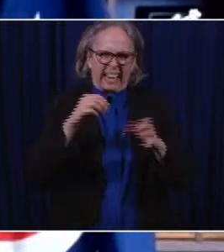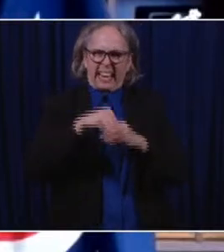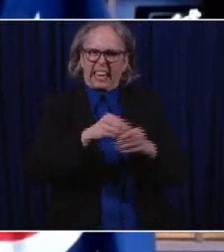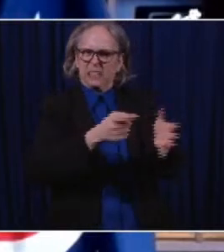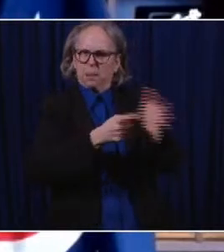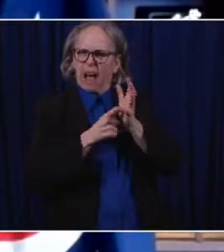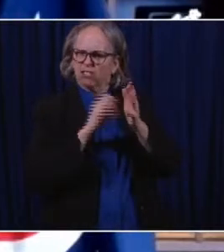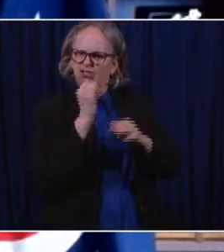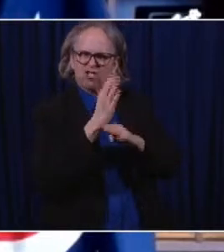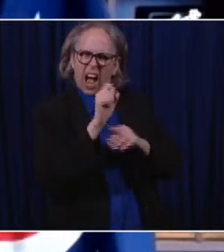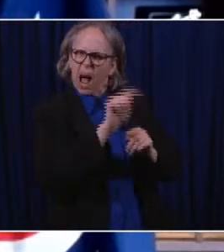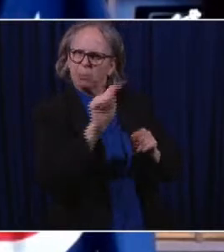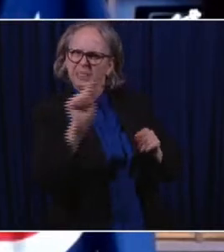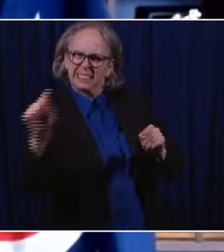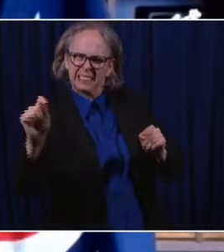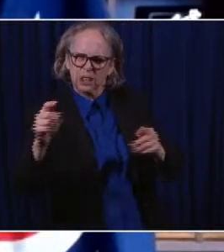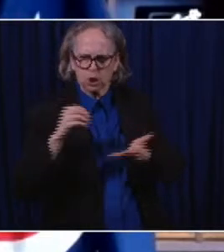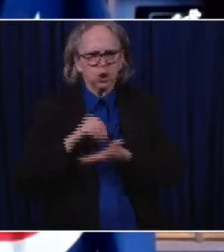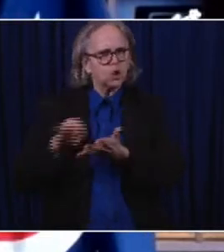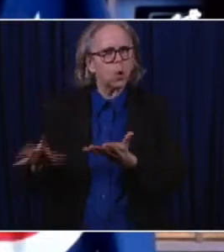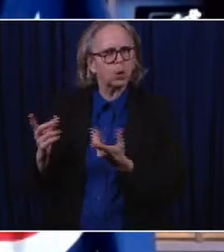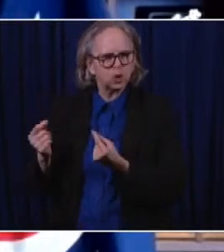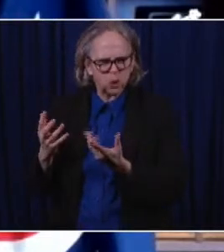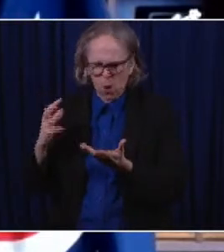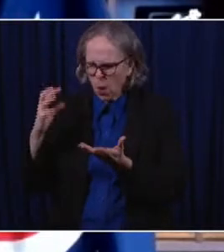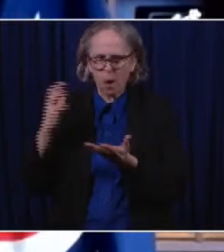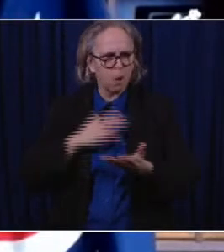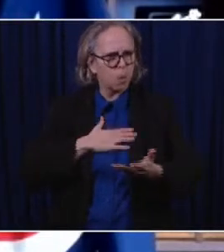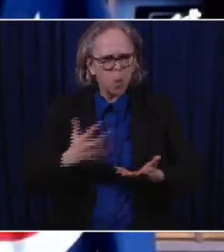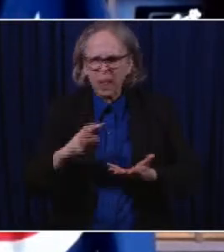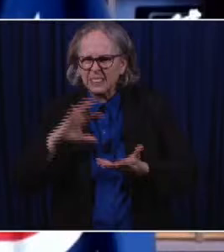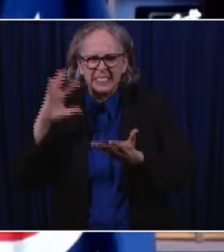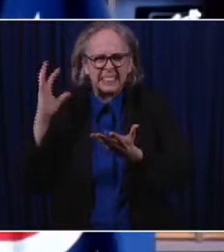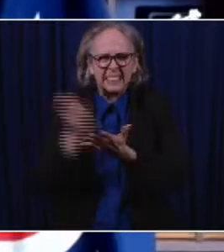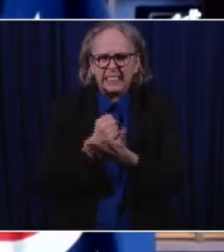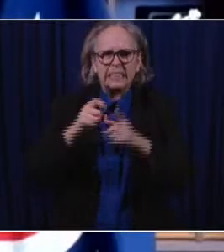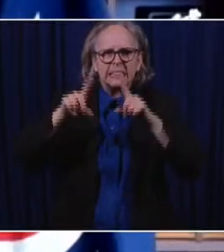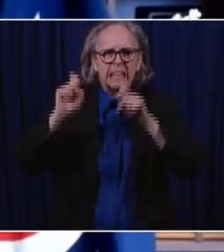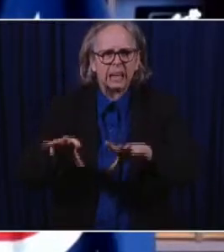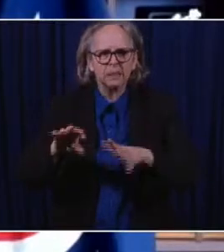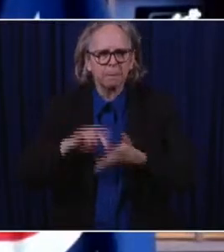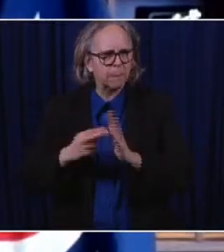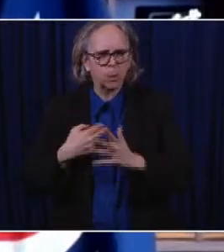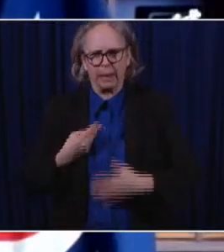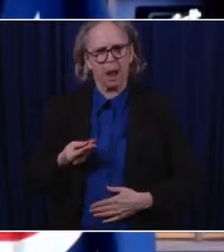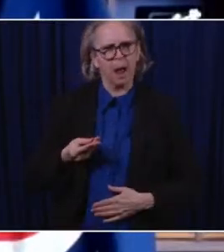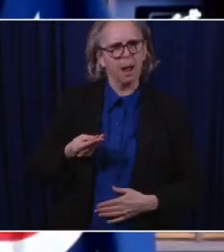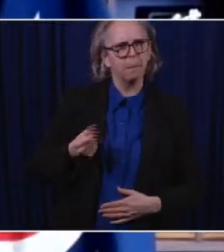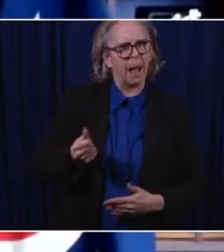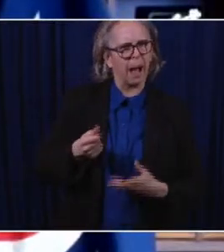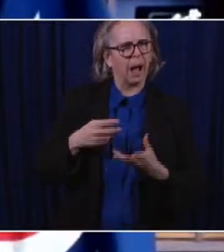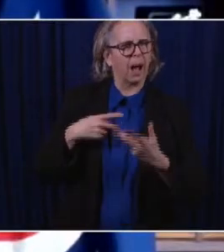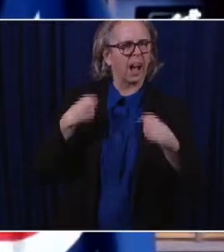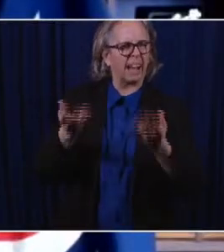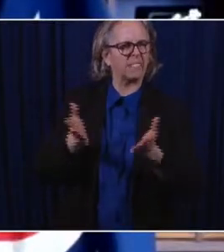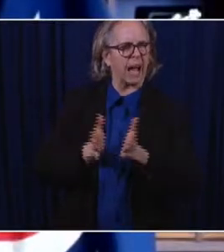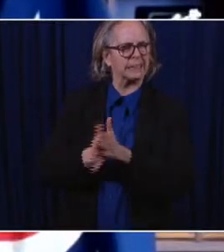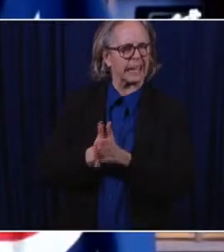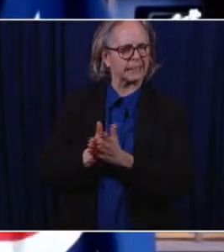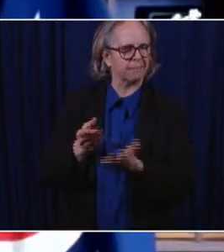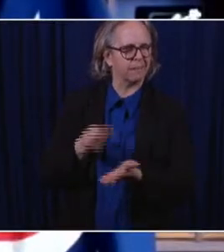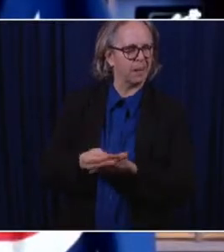incentives to help students earn the credentials that we know are in demand in the economy, that employers are telling us we can't find enough